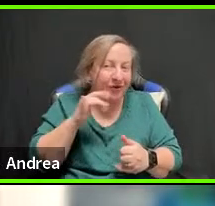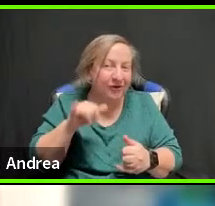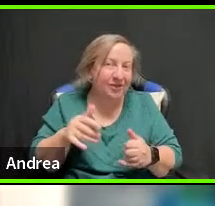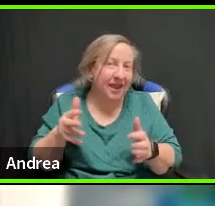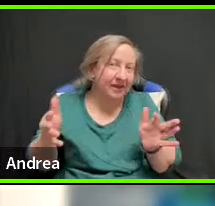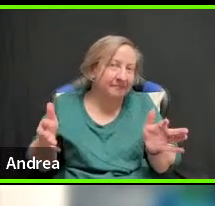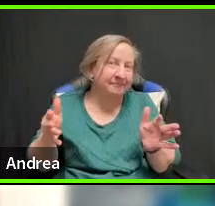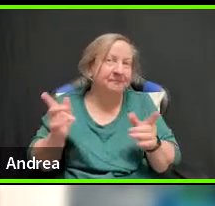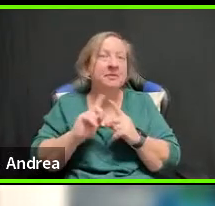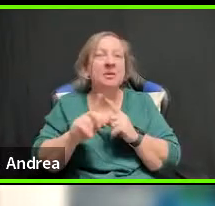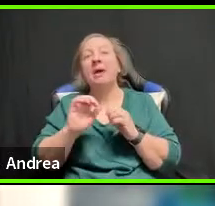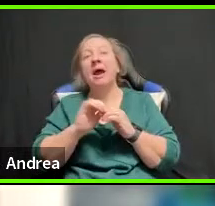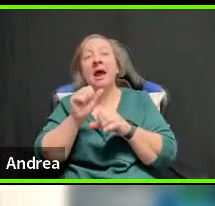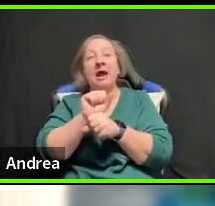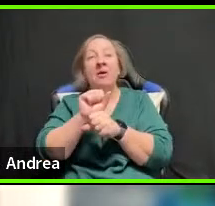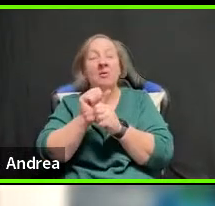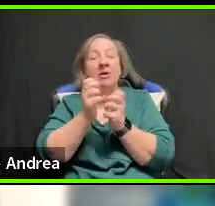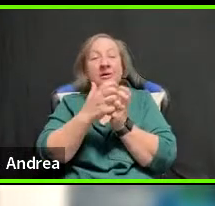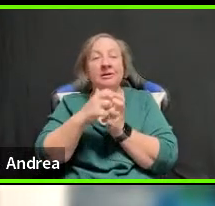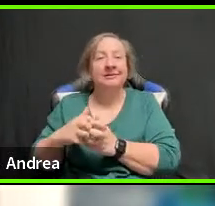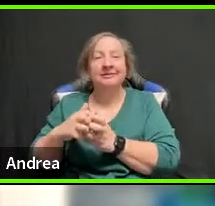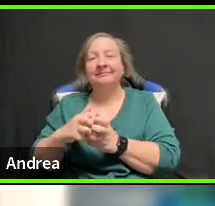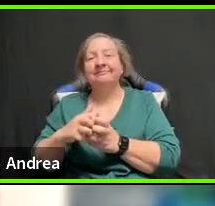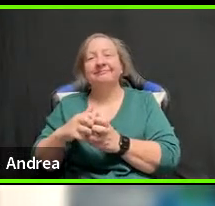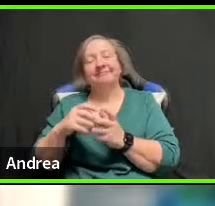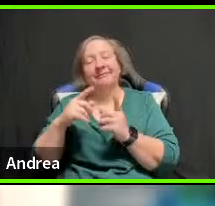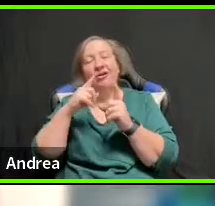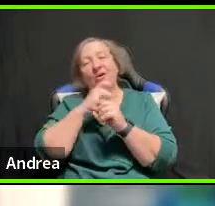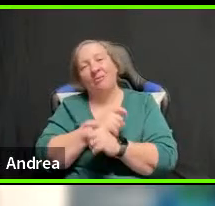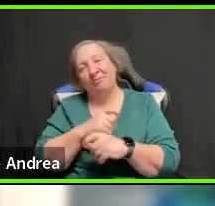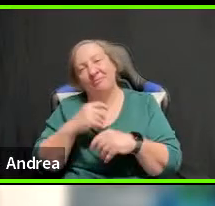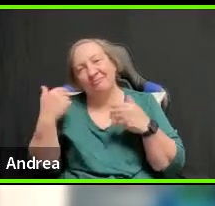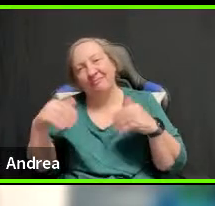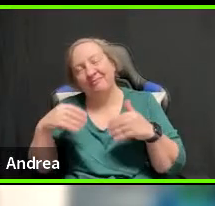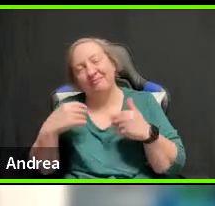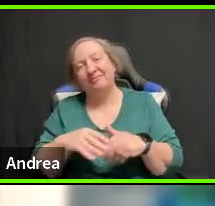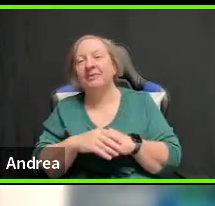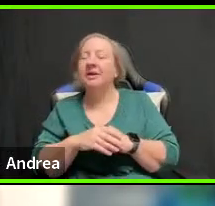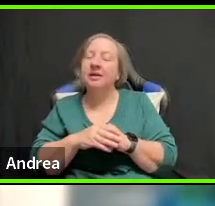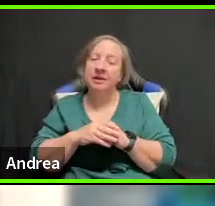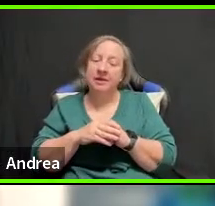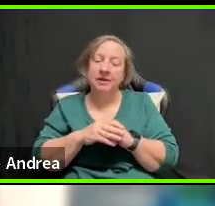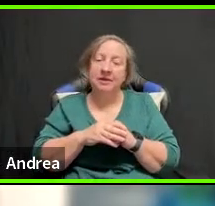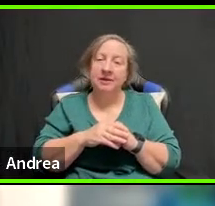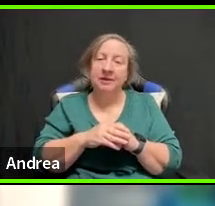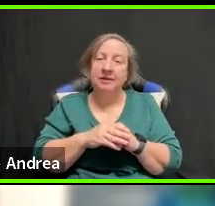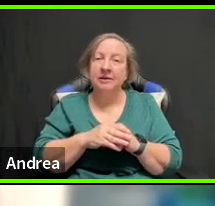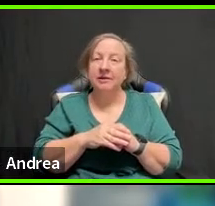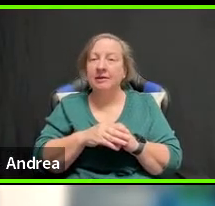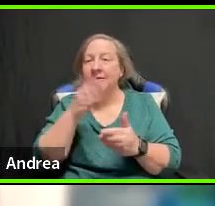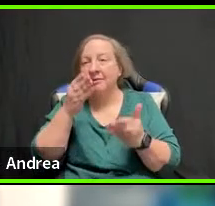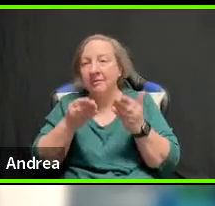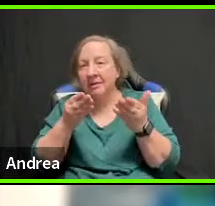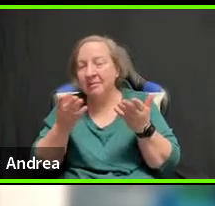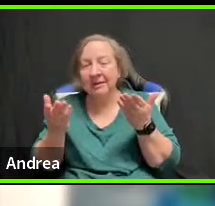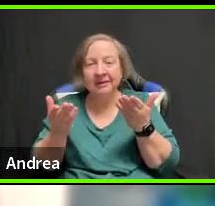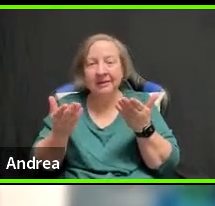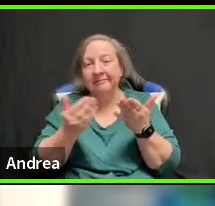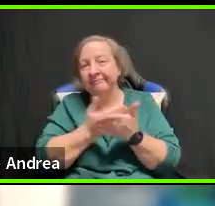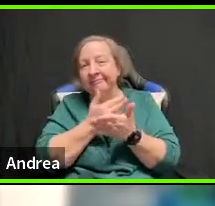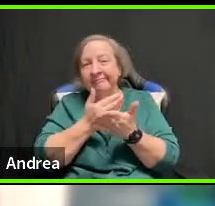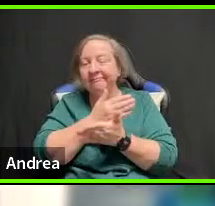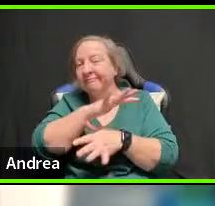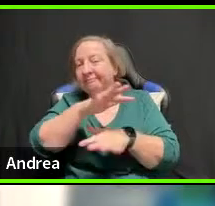But logistics, frankly, make that complicated. Oh, wouldn't a new bridge help? Maybe.